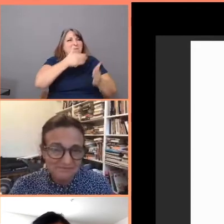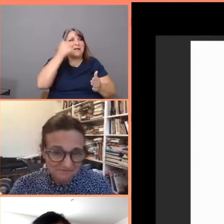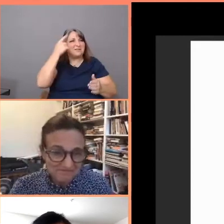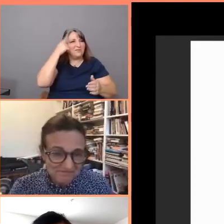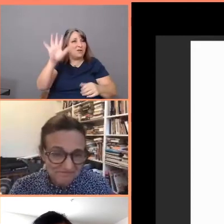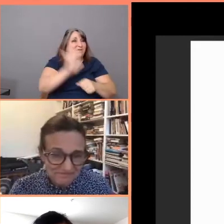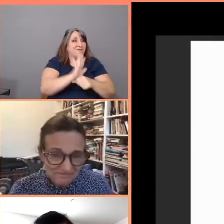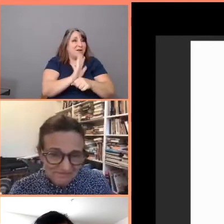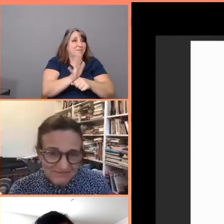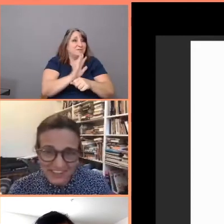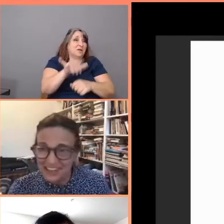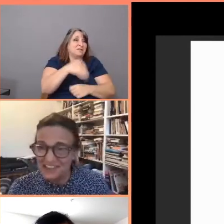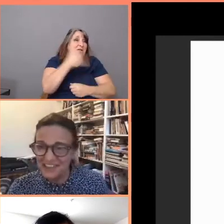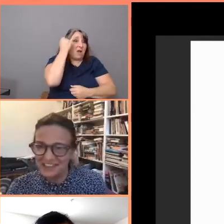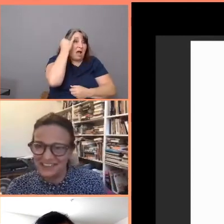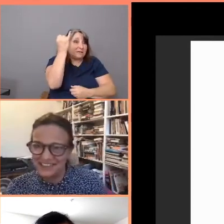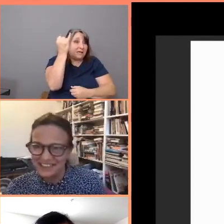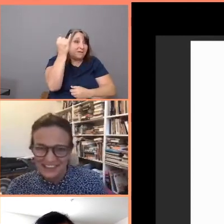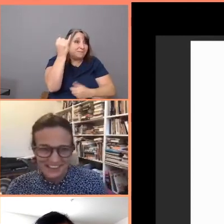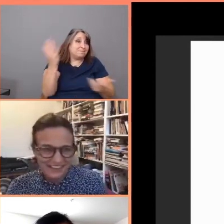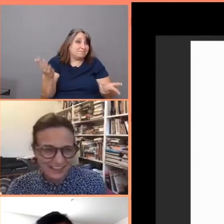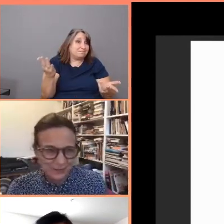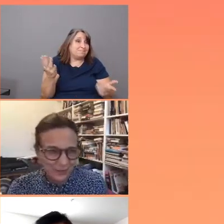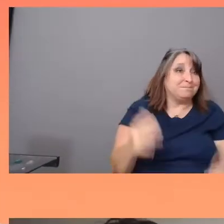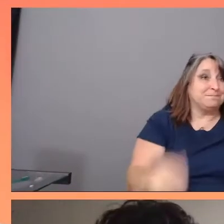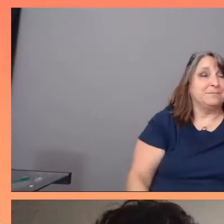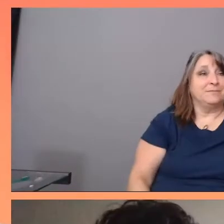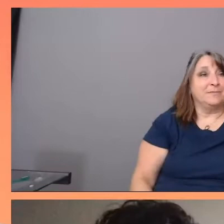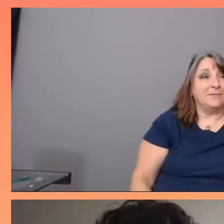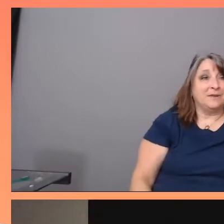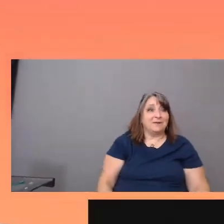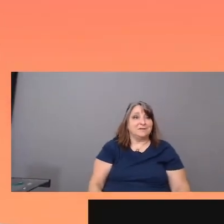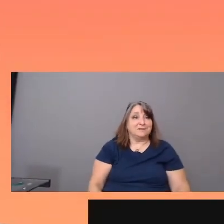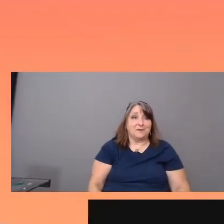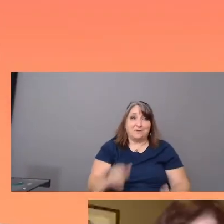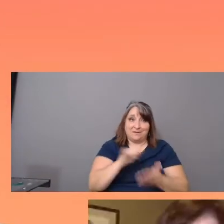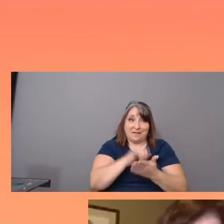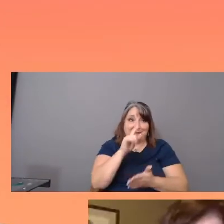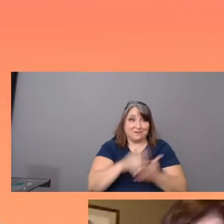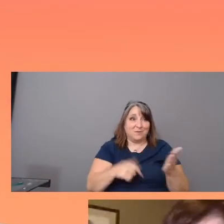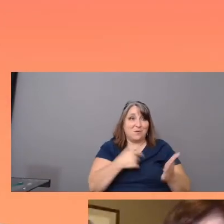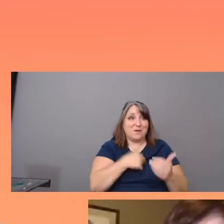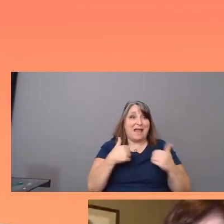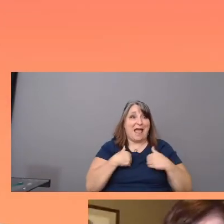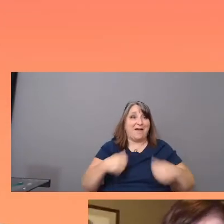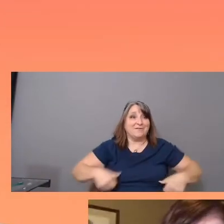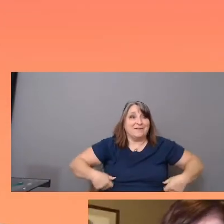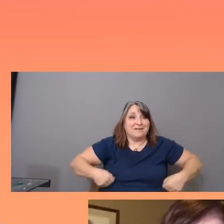yeah, I guess that's what we got.